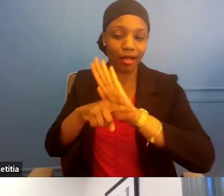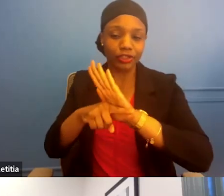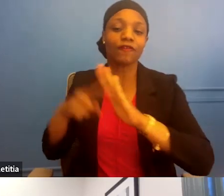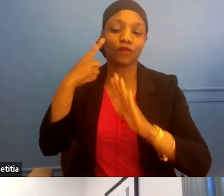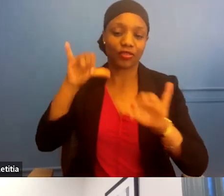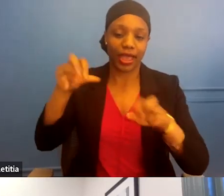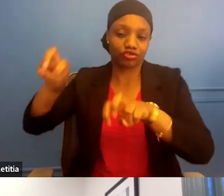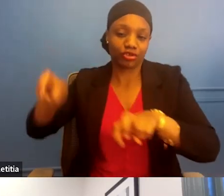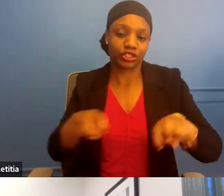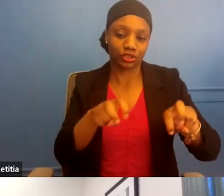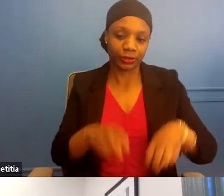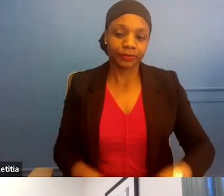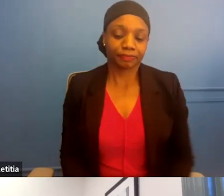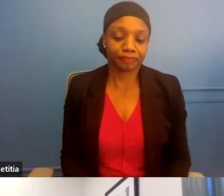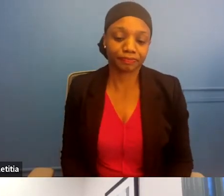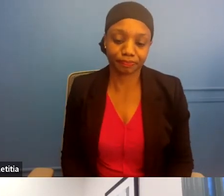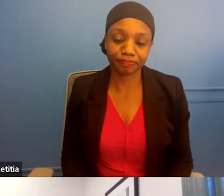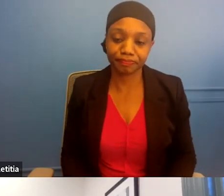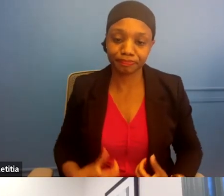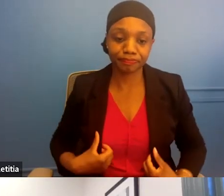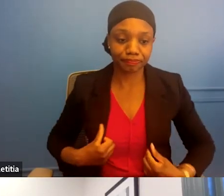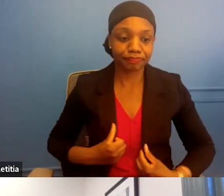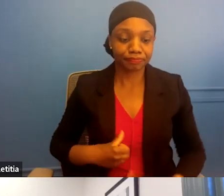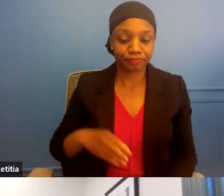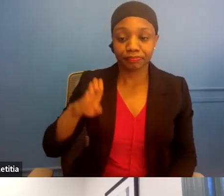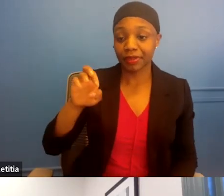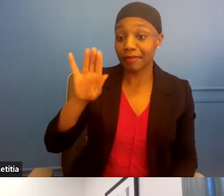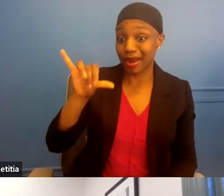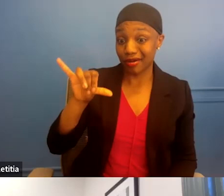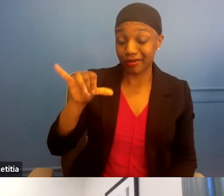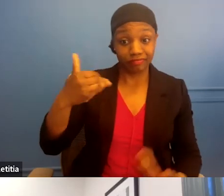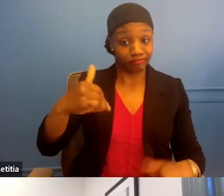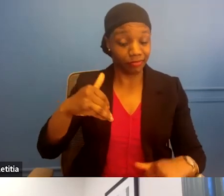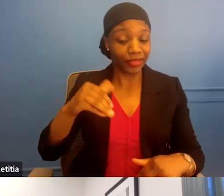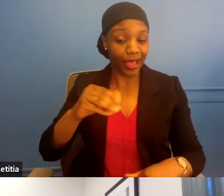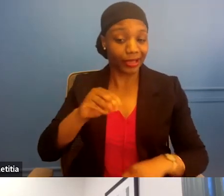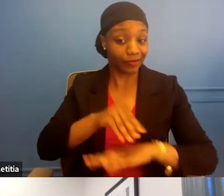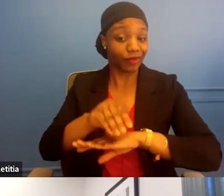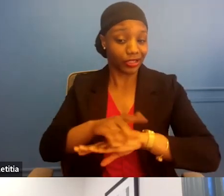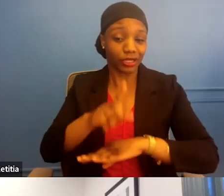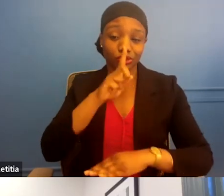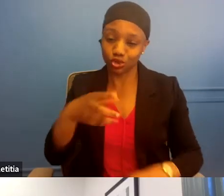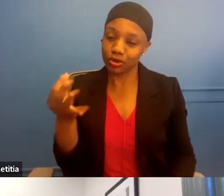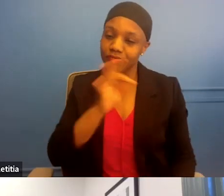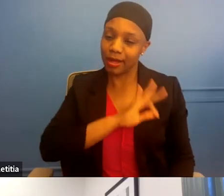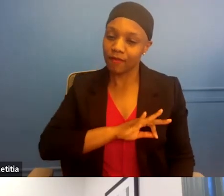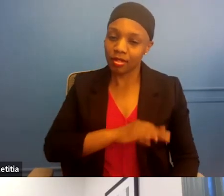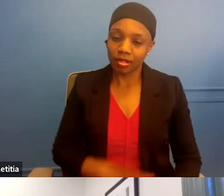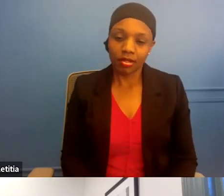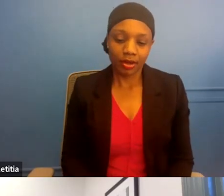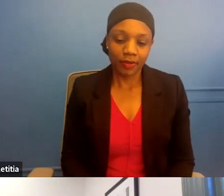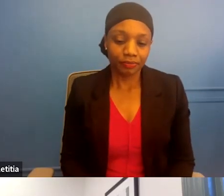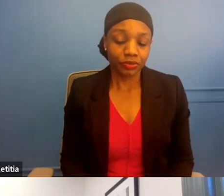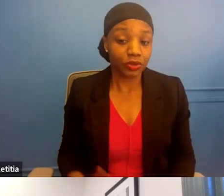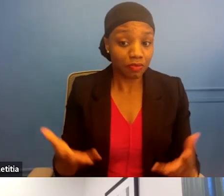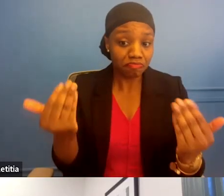transition. Great. I'm sure that's very helpful advice. I'm still going to invite more